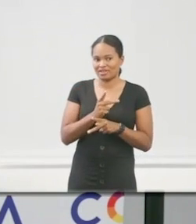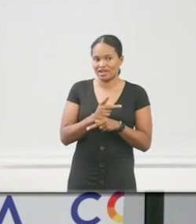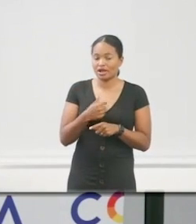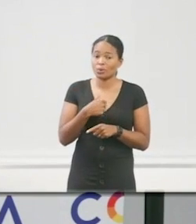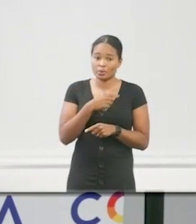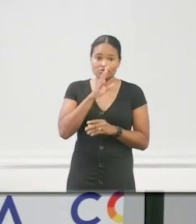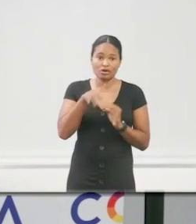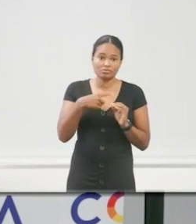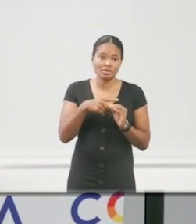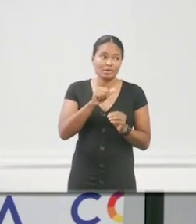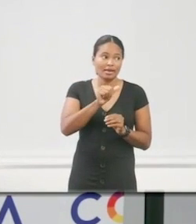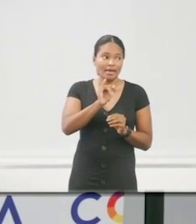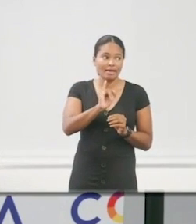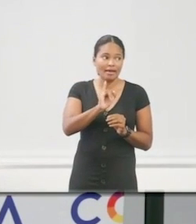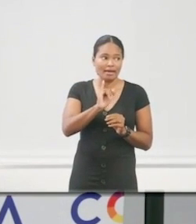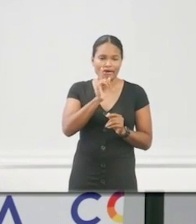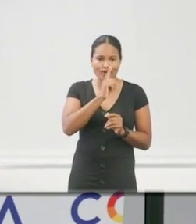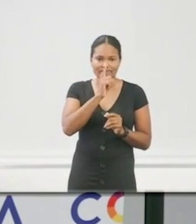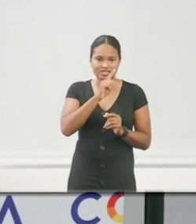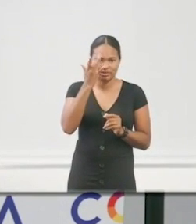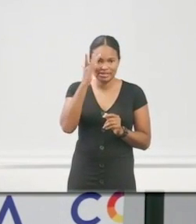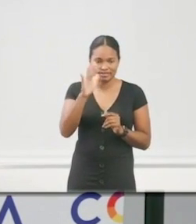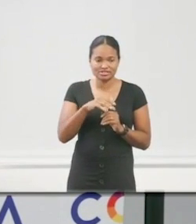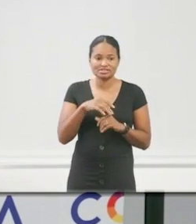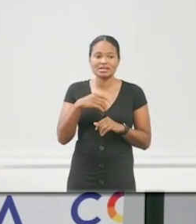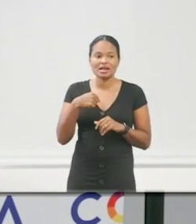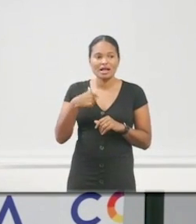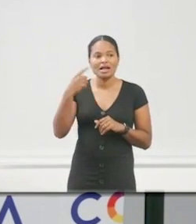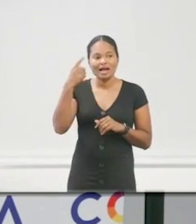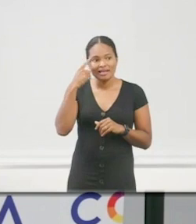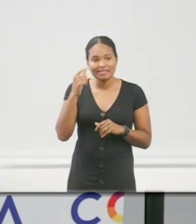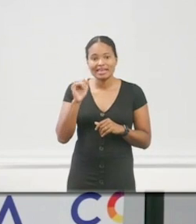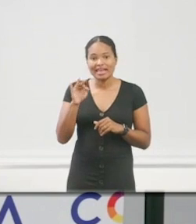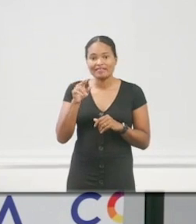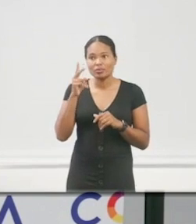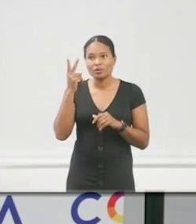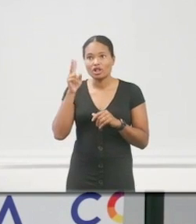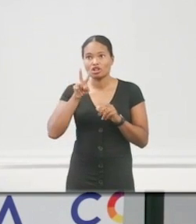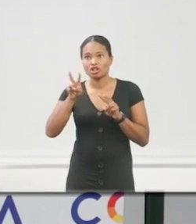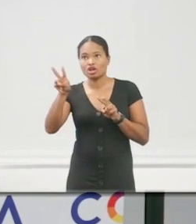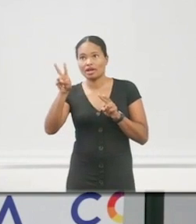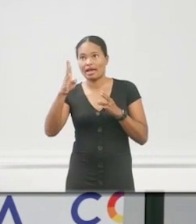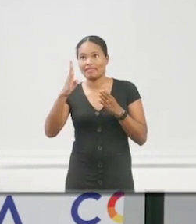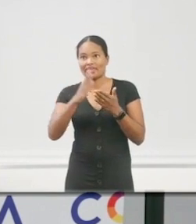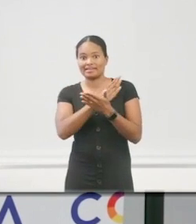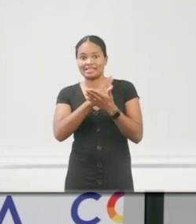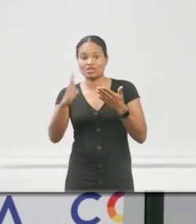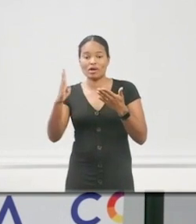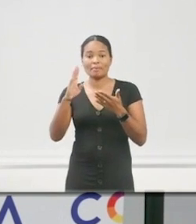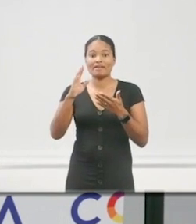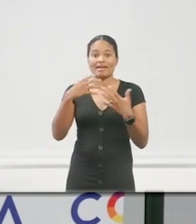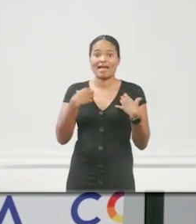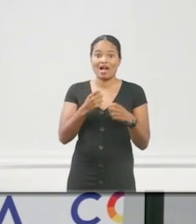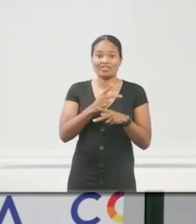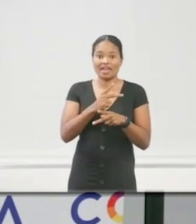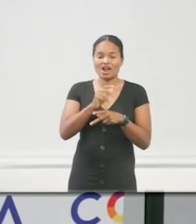in the beginning of this discussion. I think we're if you take a look at the continuum, healthcare is way behind on the AI side, right?